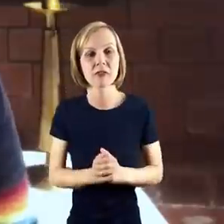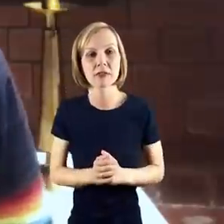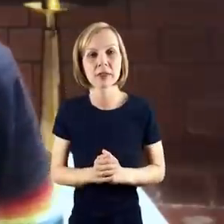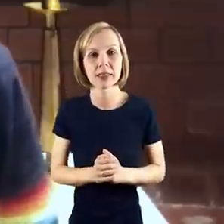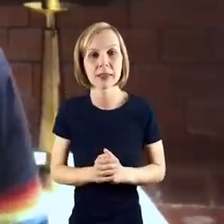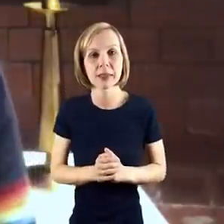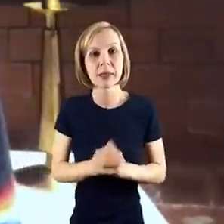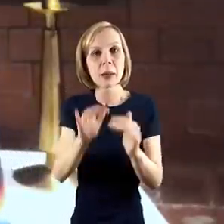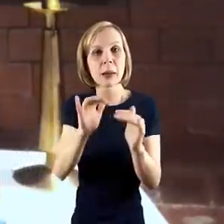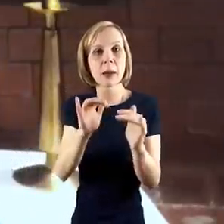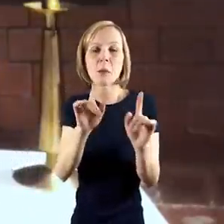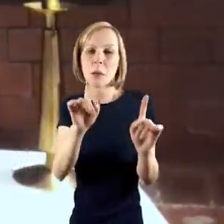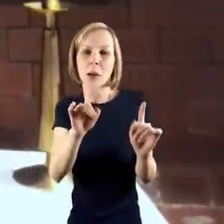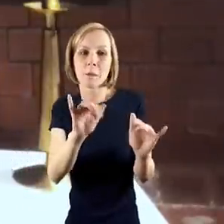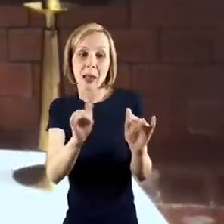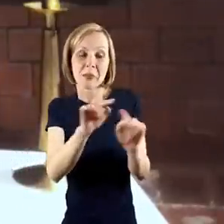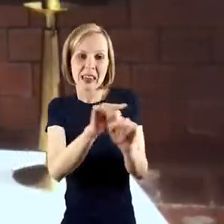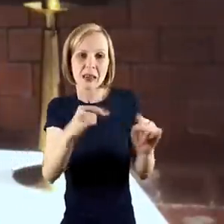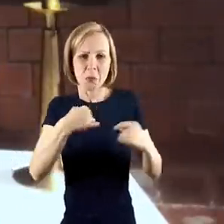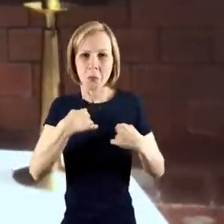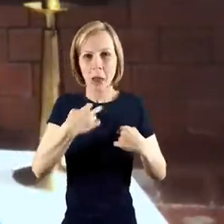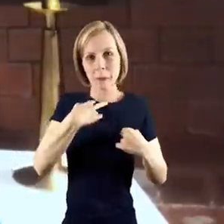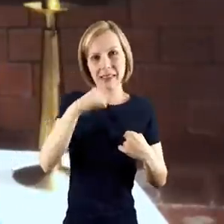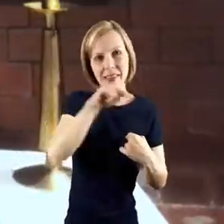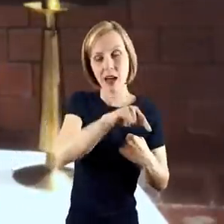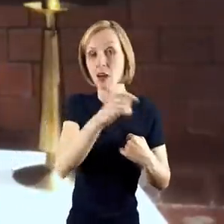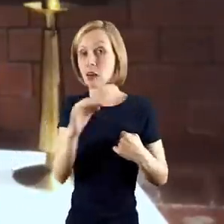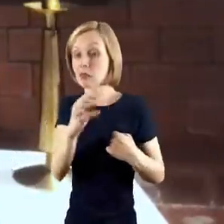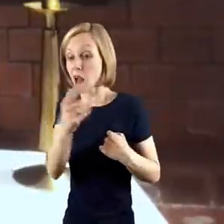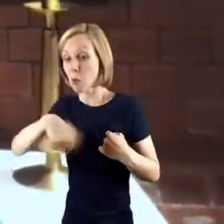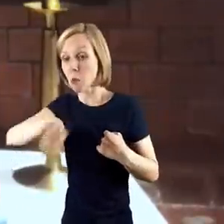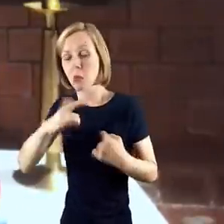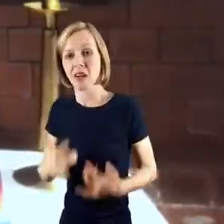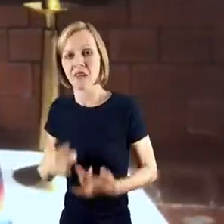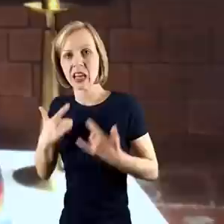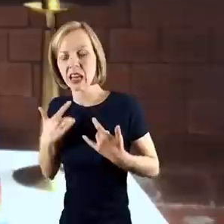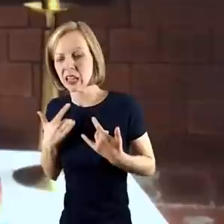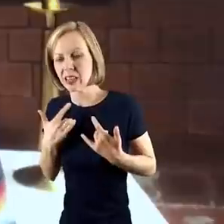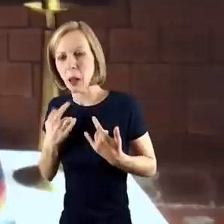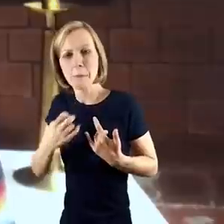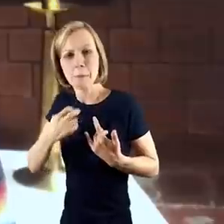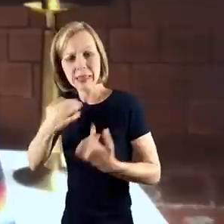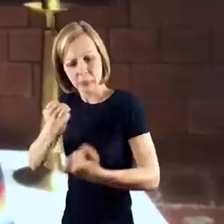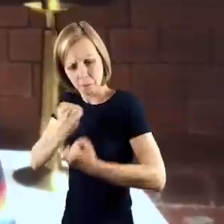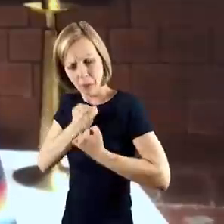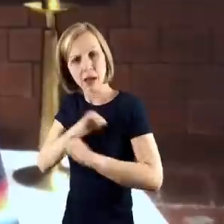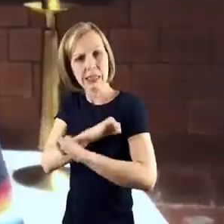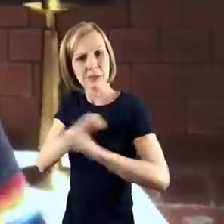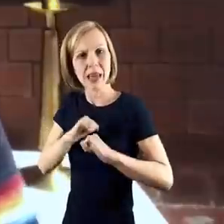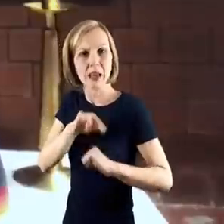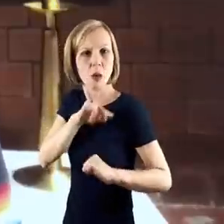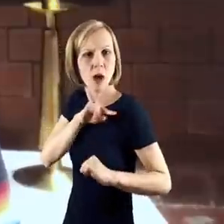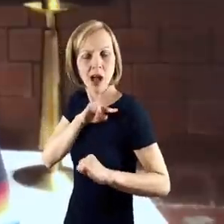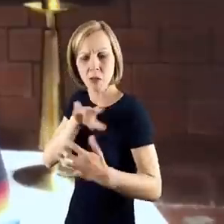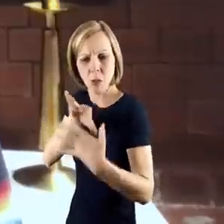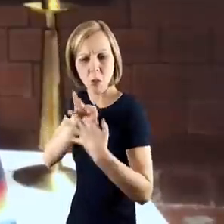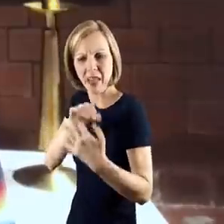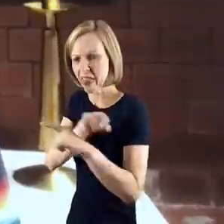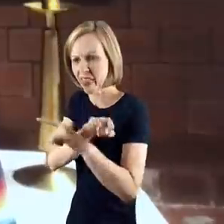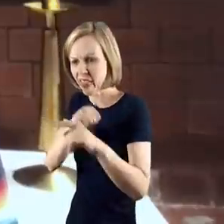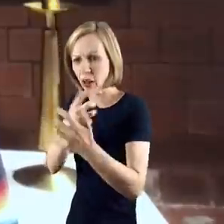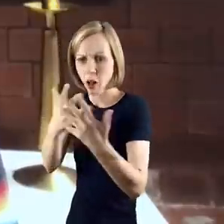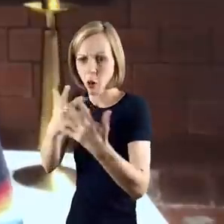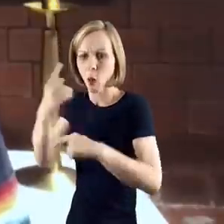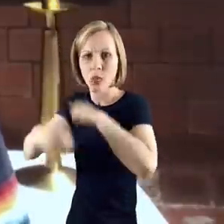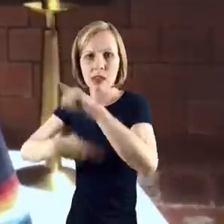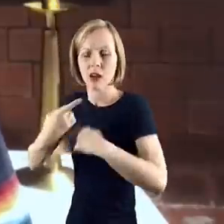Maybe some of us, though, we've missed a bit of room in our houses or in our lives as we've been rubbing up against others who maybe we haven't always